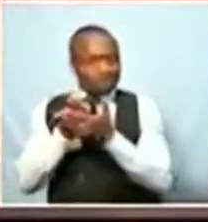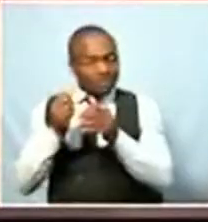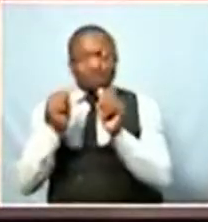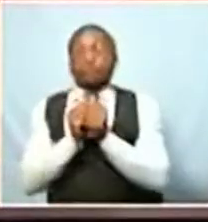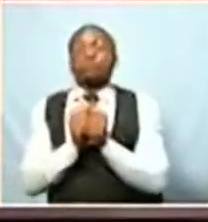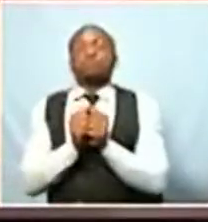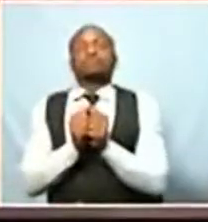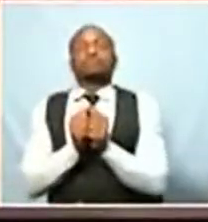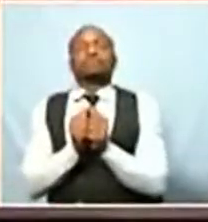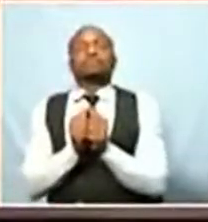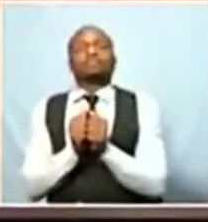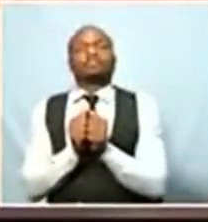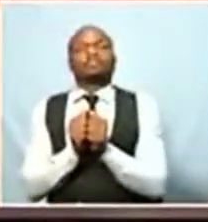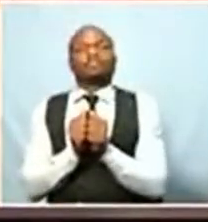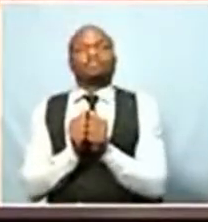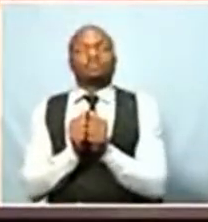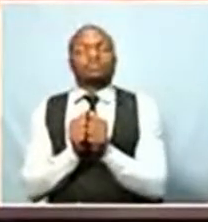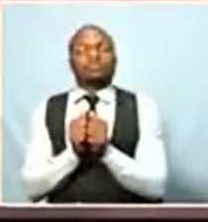the